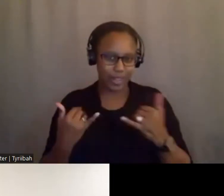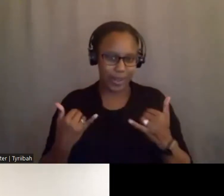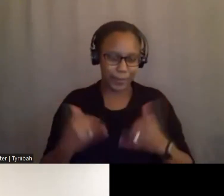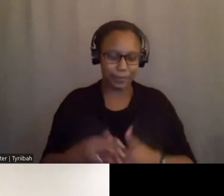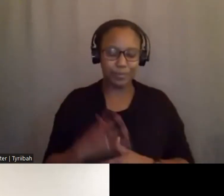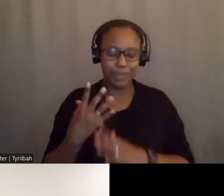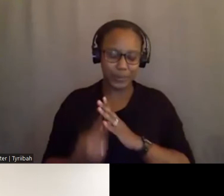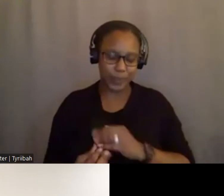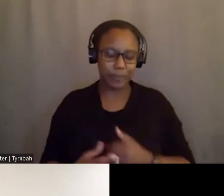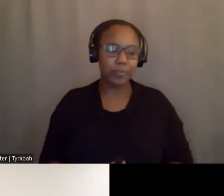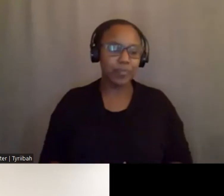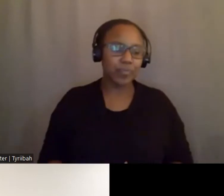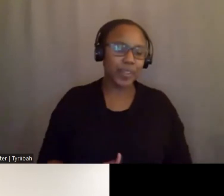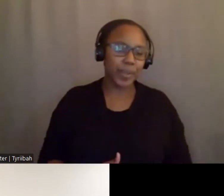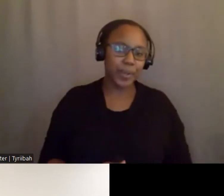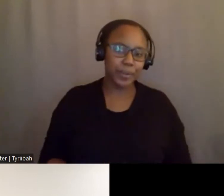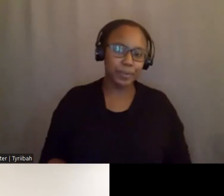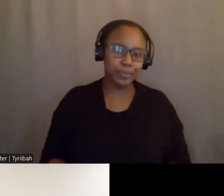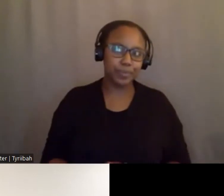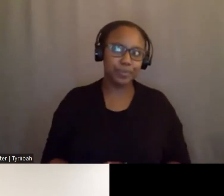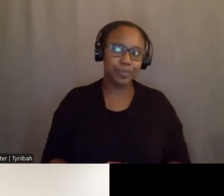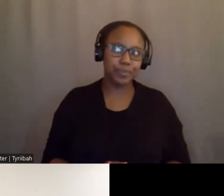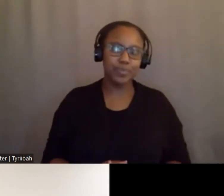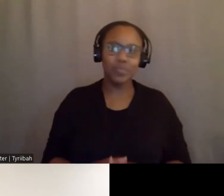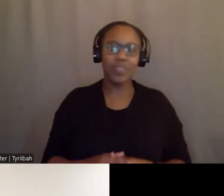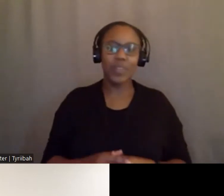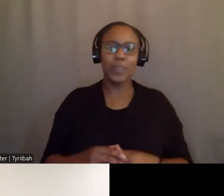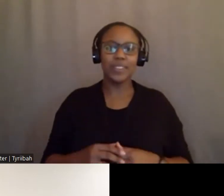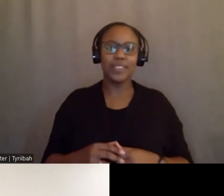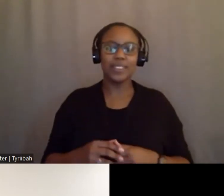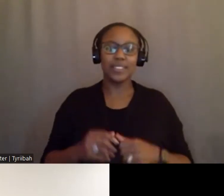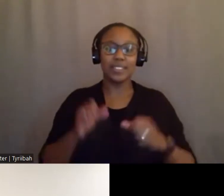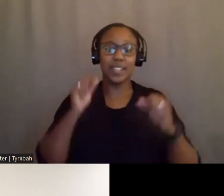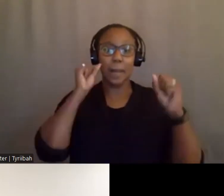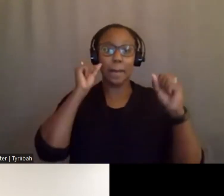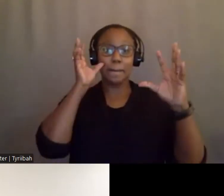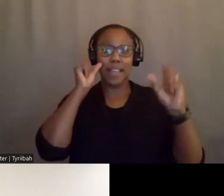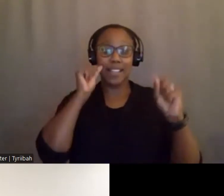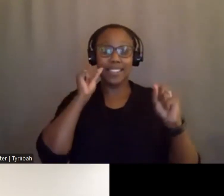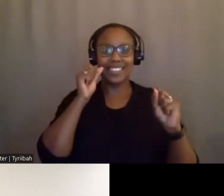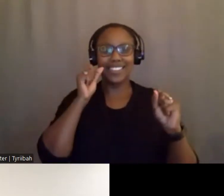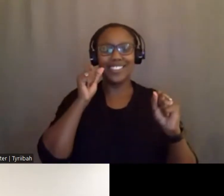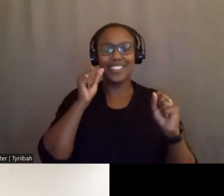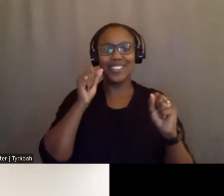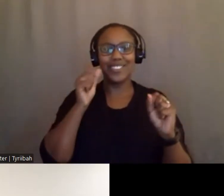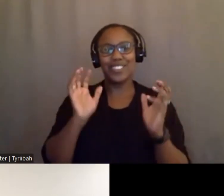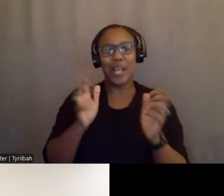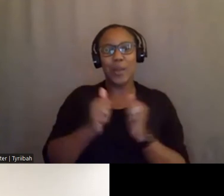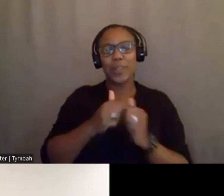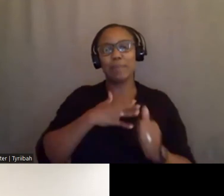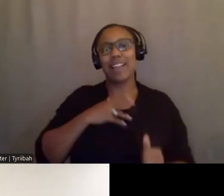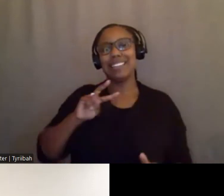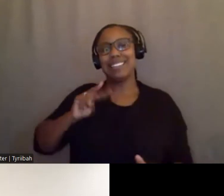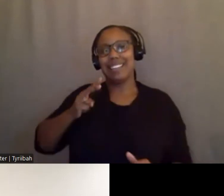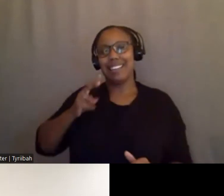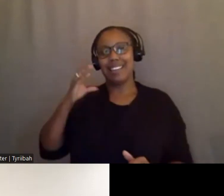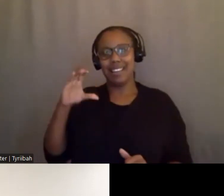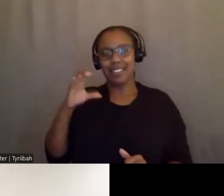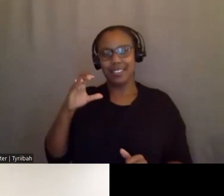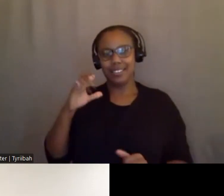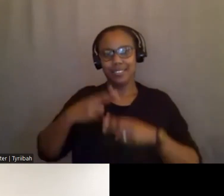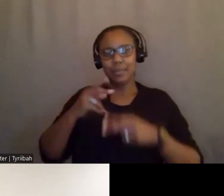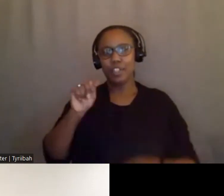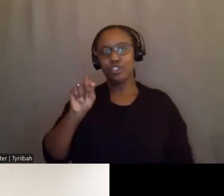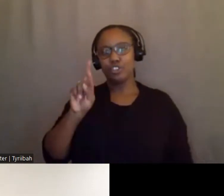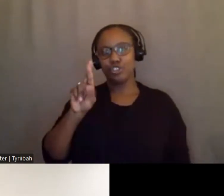so amazing to talk to my second cousin, Travis Roberts, who was in his 70s, I think, when